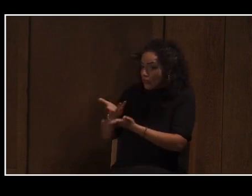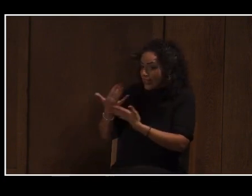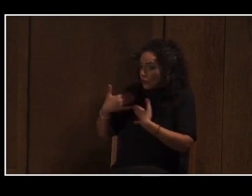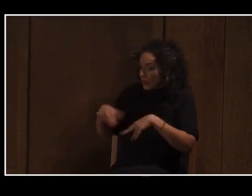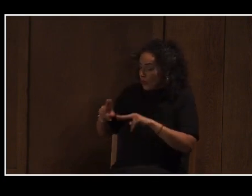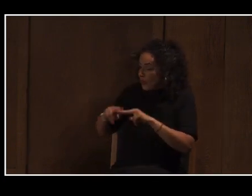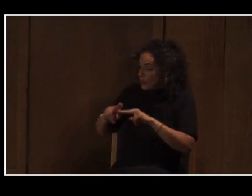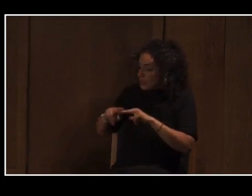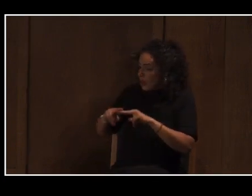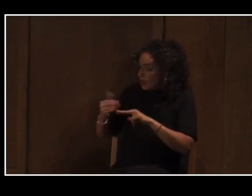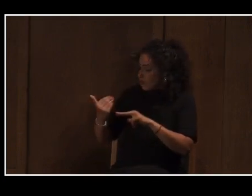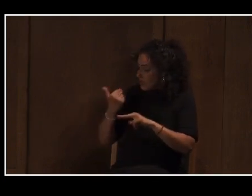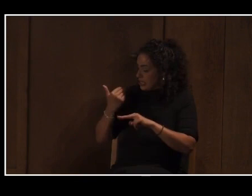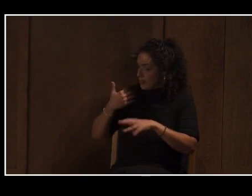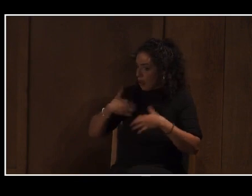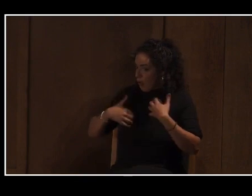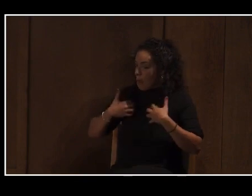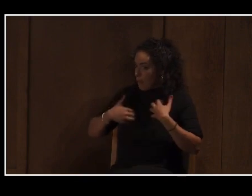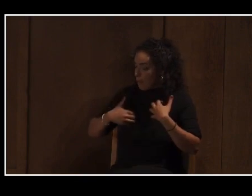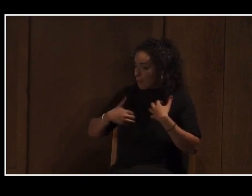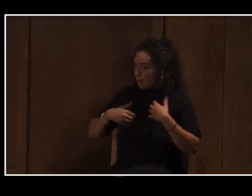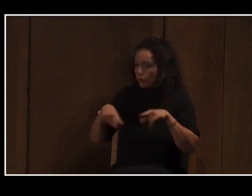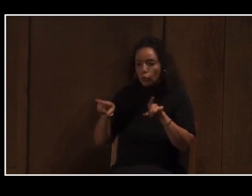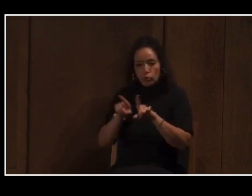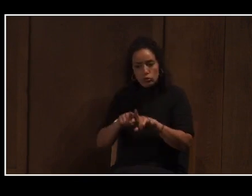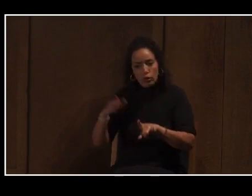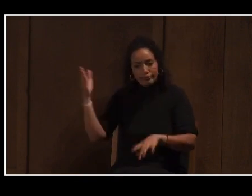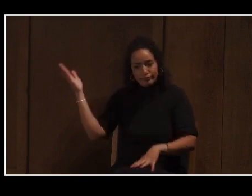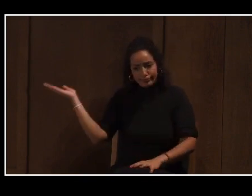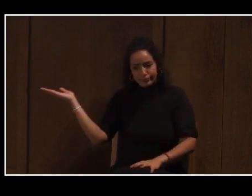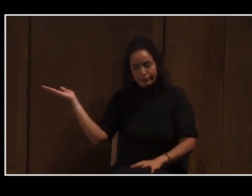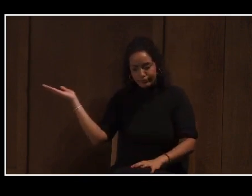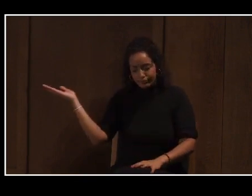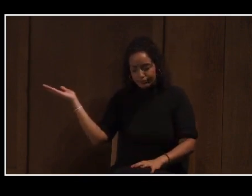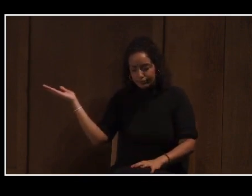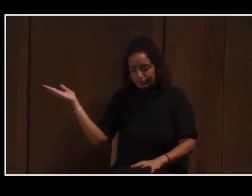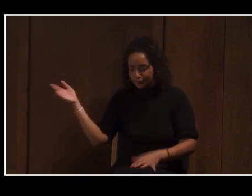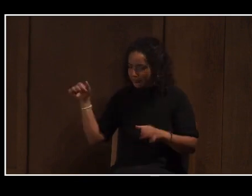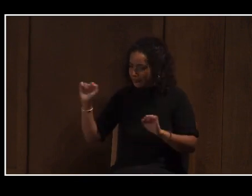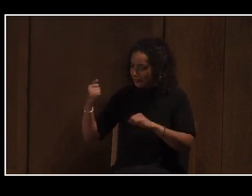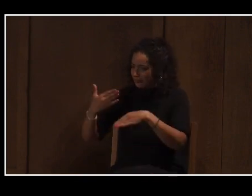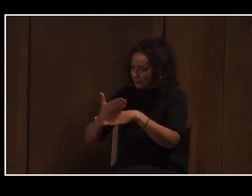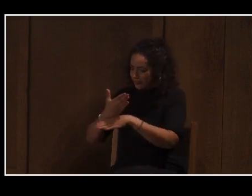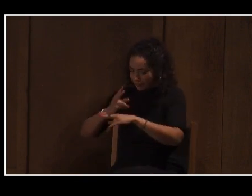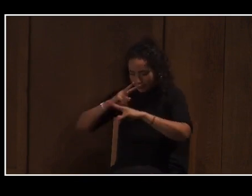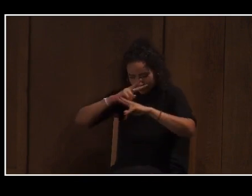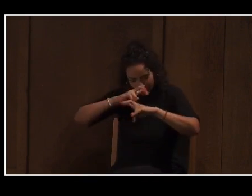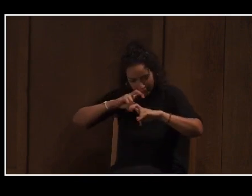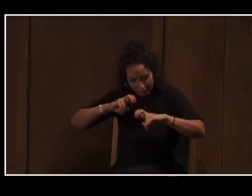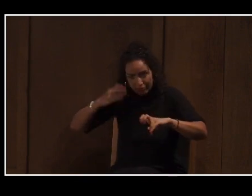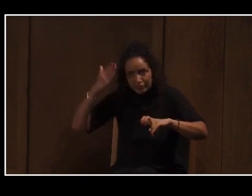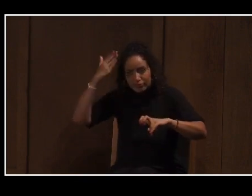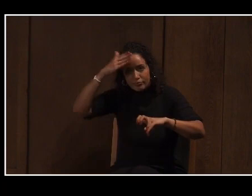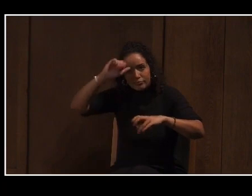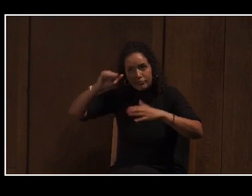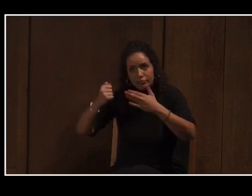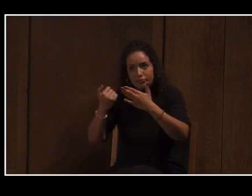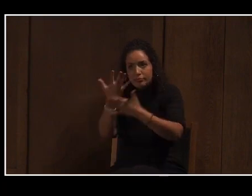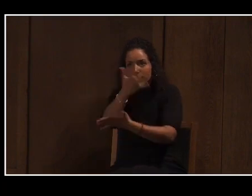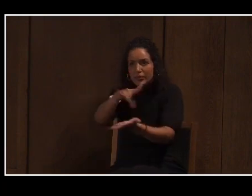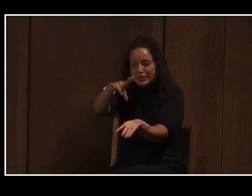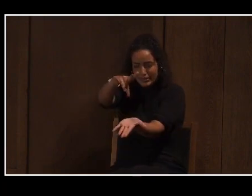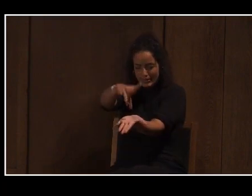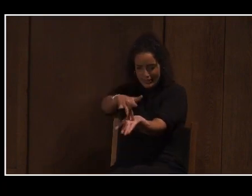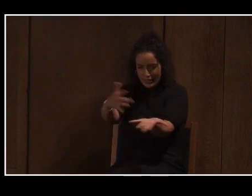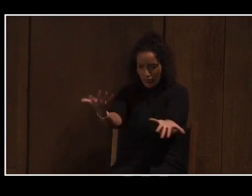Fazana just recently. But also love the idea that your work explores and reimagines the environments and the cities that we live